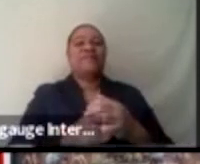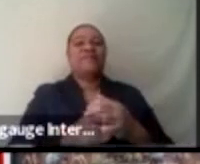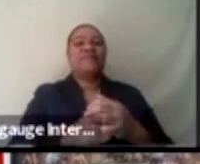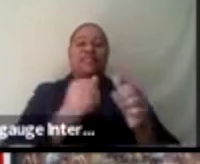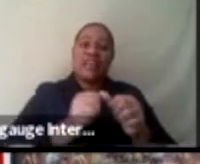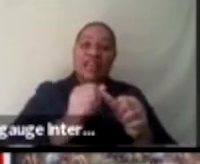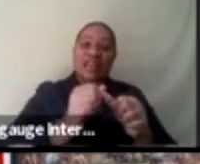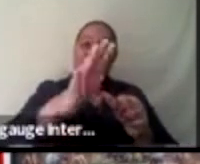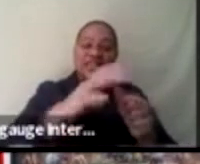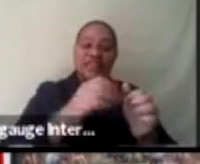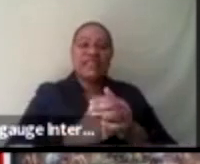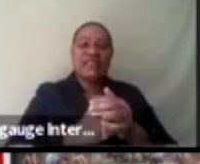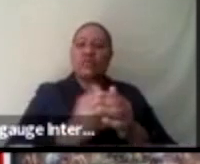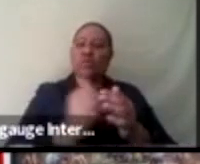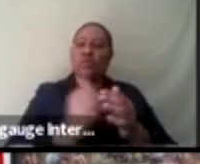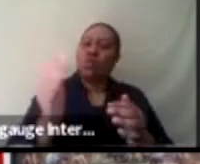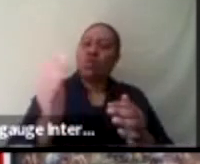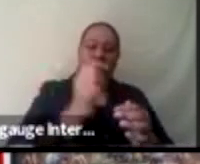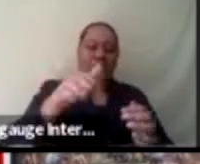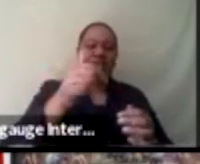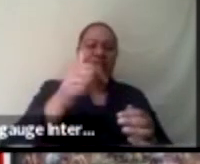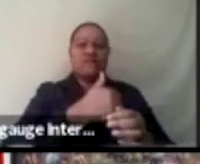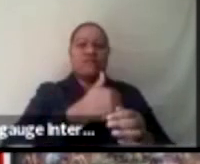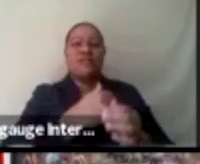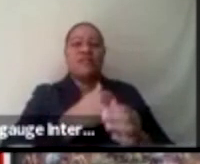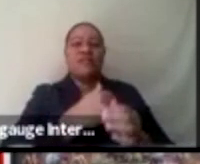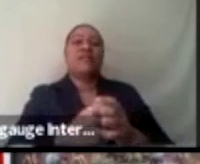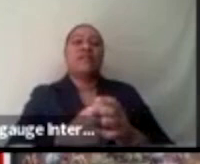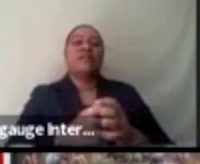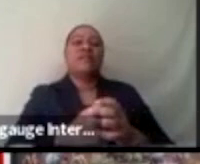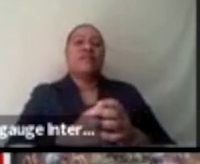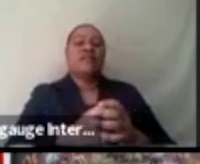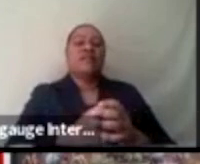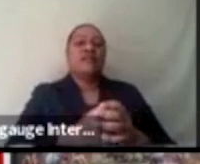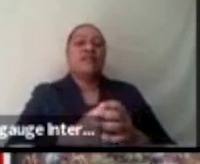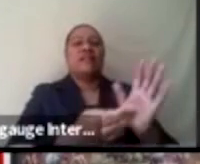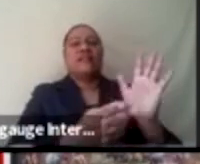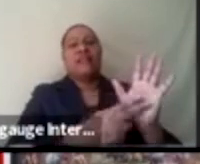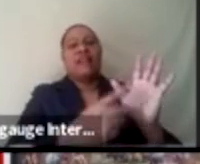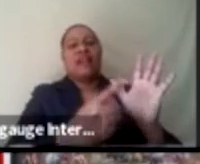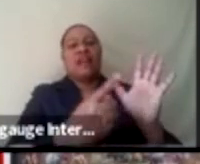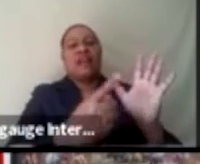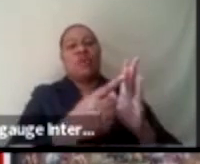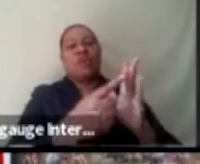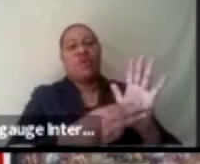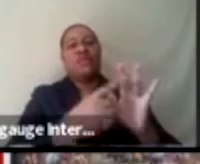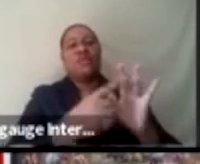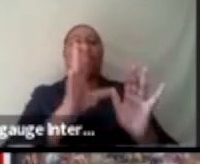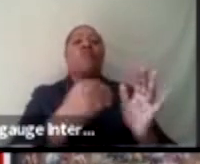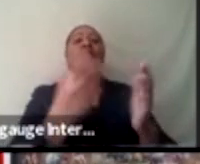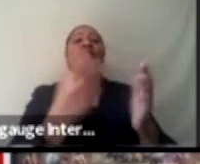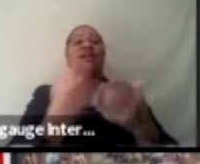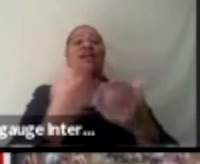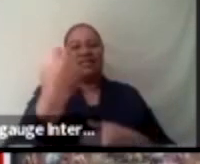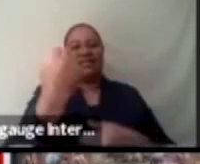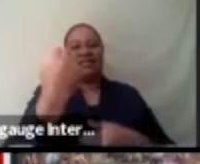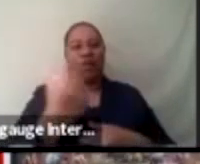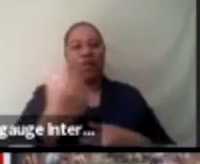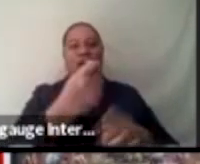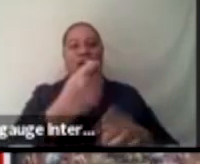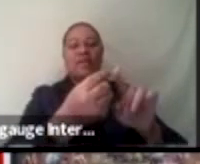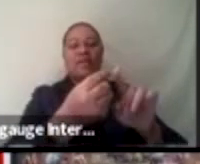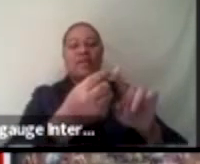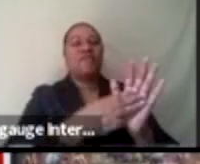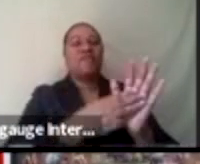Excellencies, amongst us this morning is the Honorable Fiame Naomi Matafa of Samoa. A warm welcome